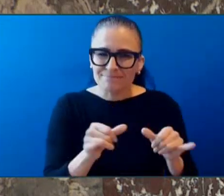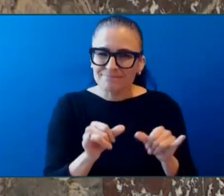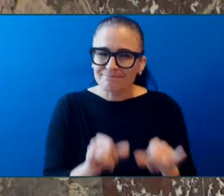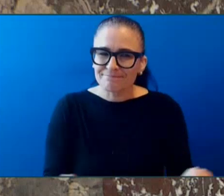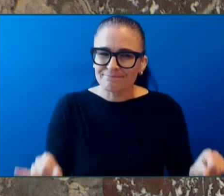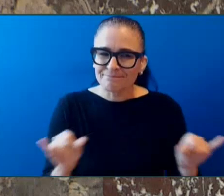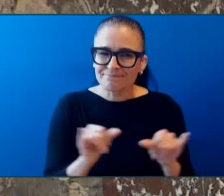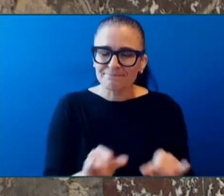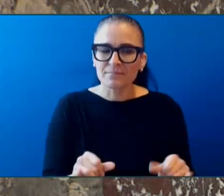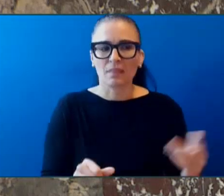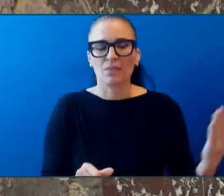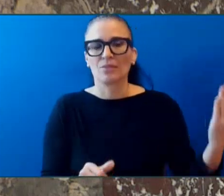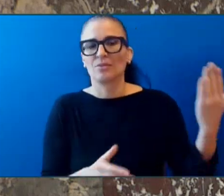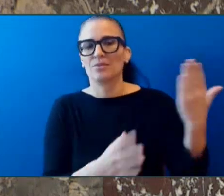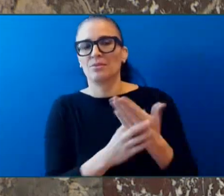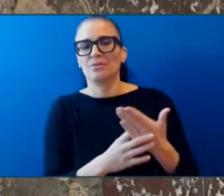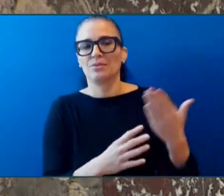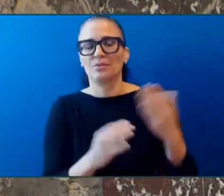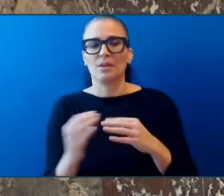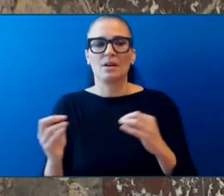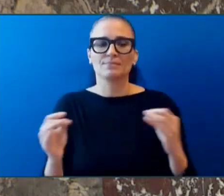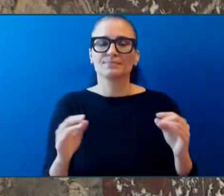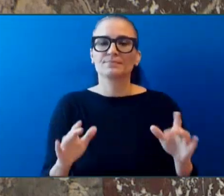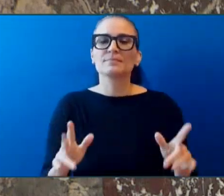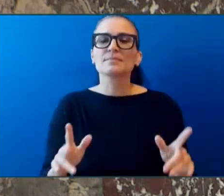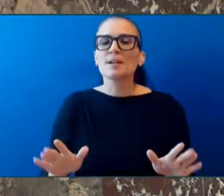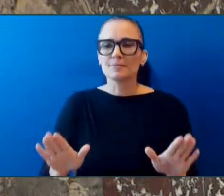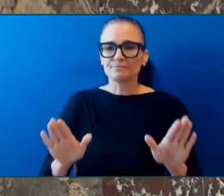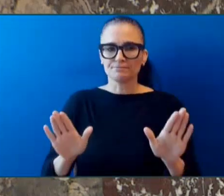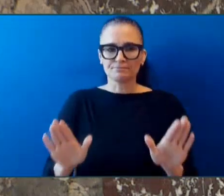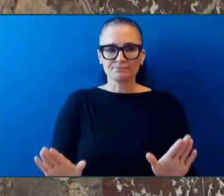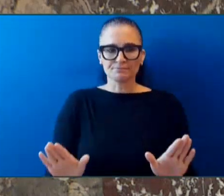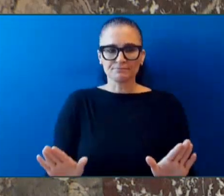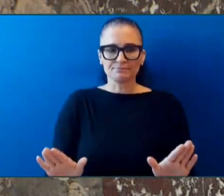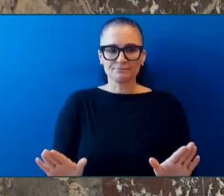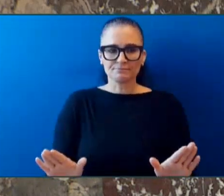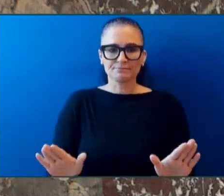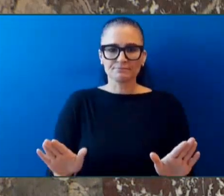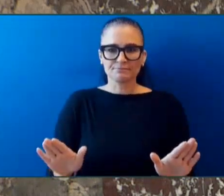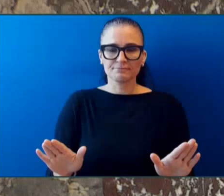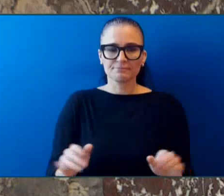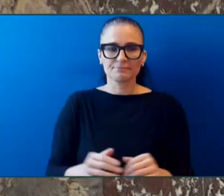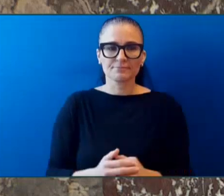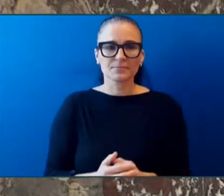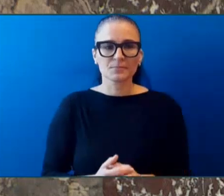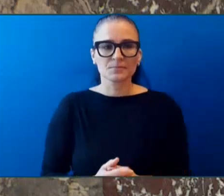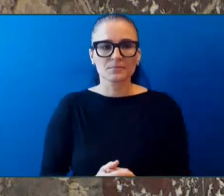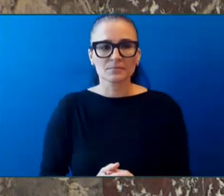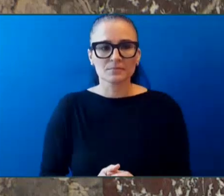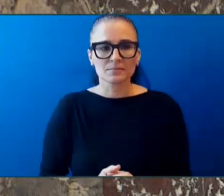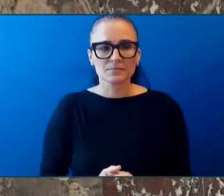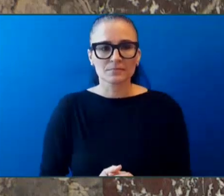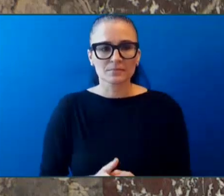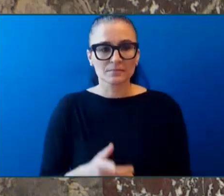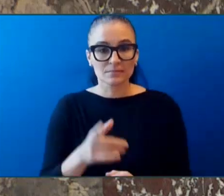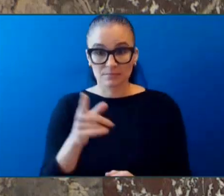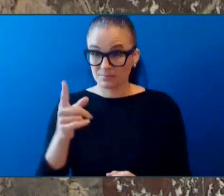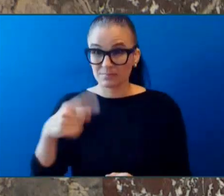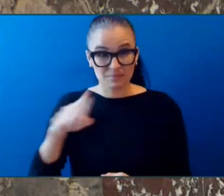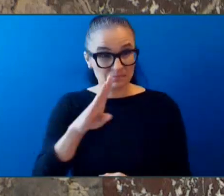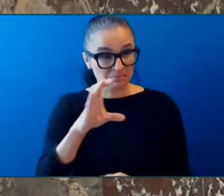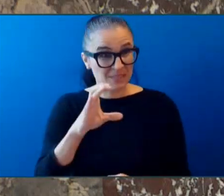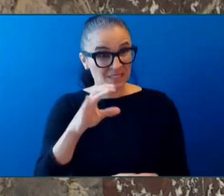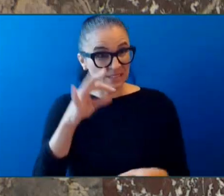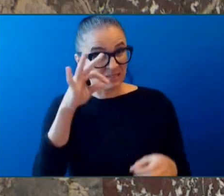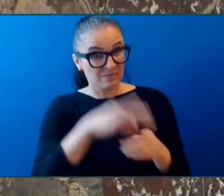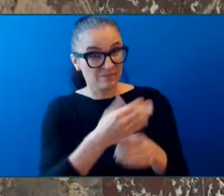please continue. Well, British Columbians got the BC Liberals out of government. And then we got the big money out of politics, and the results are